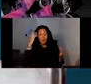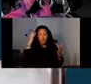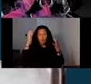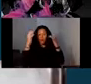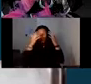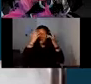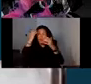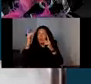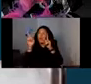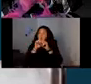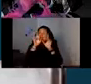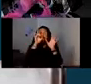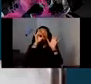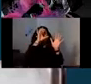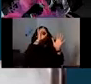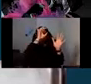Thoughts are like